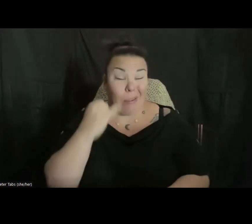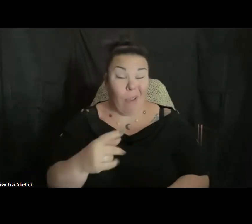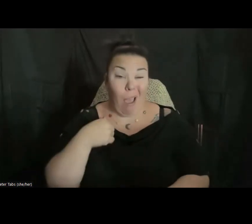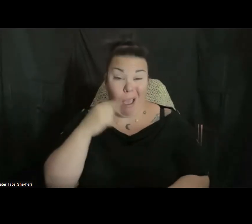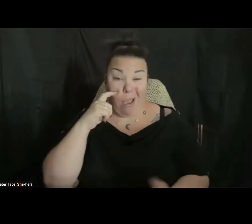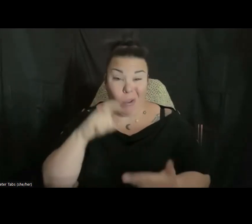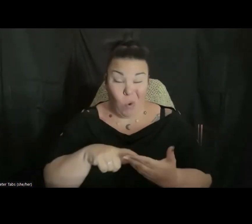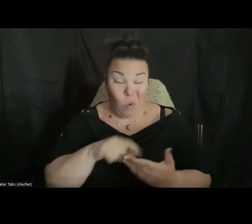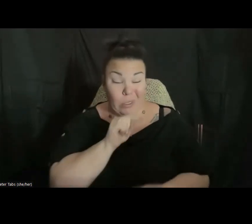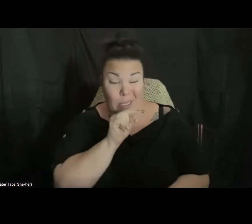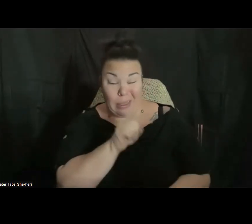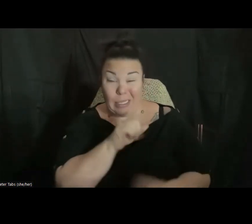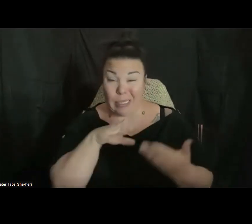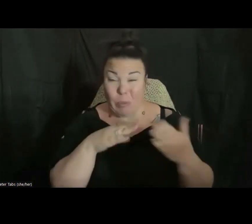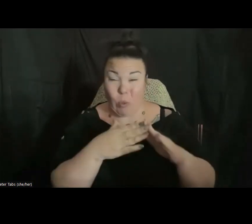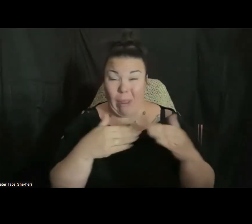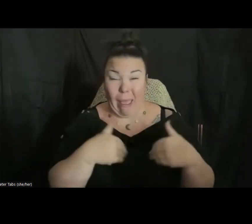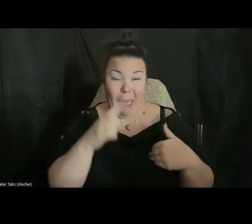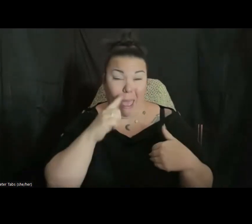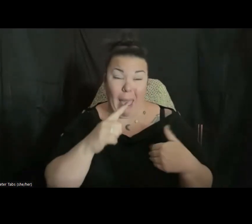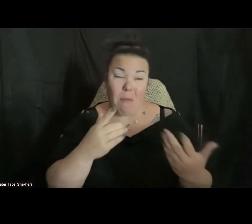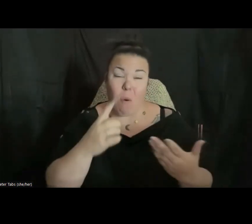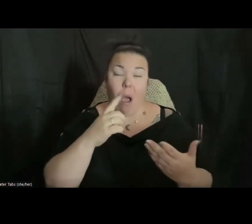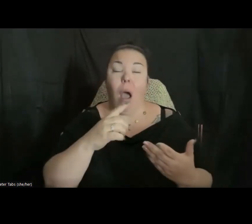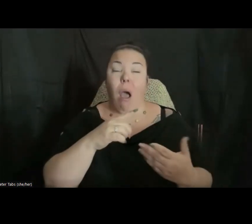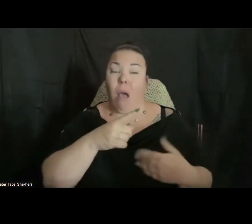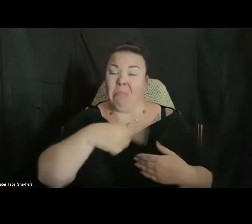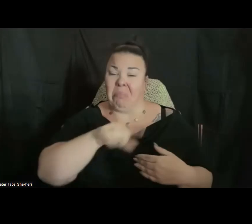community, about what would that save the healthcare